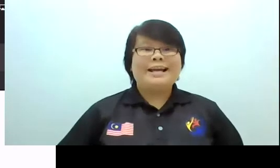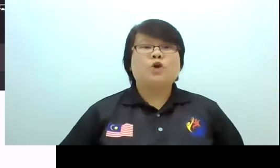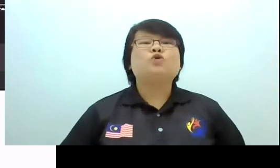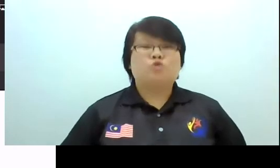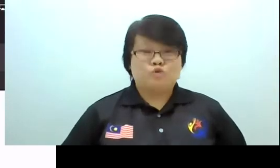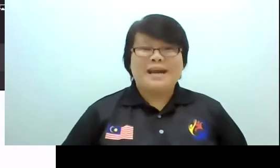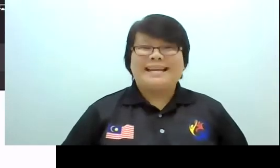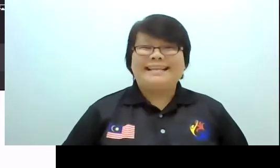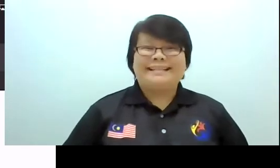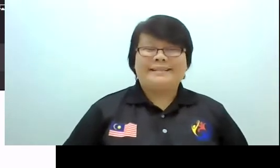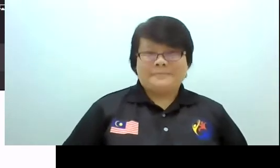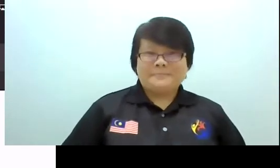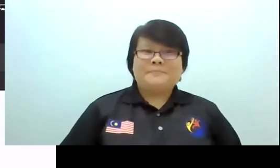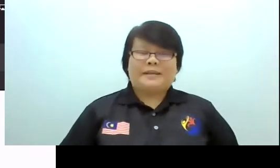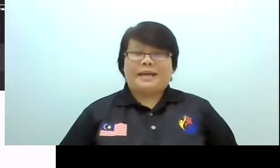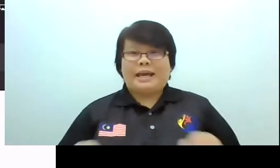Okay, read.